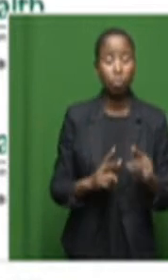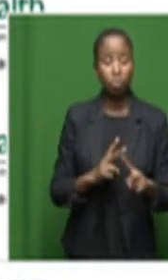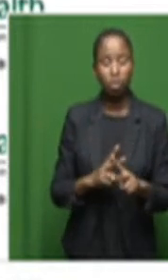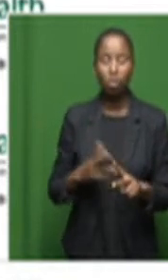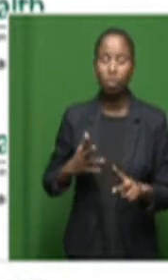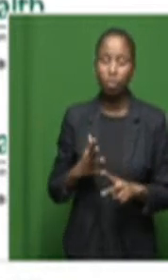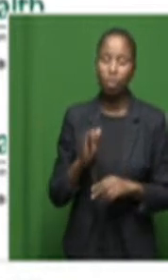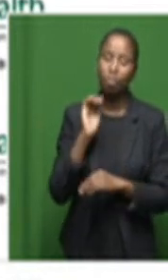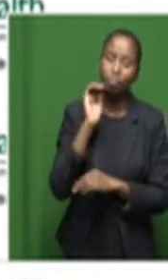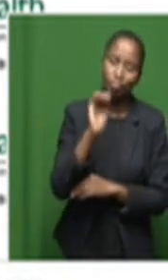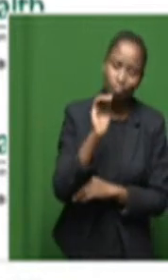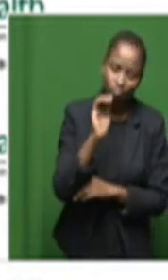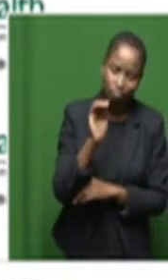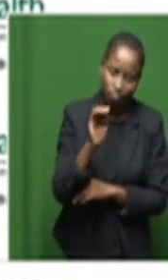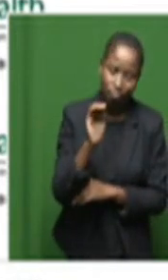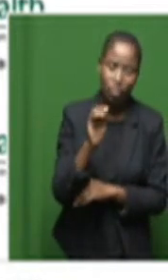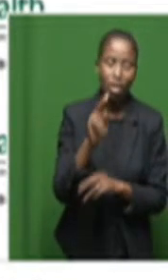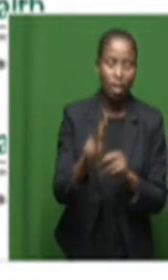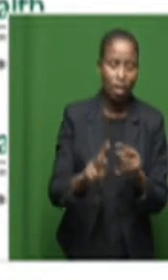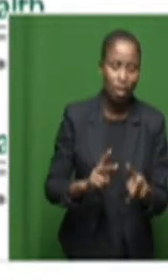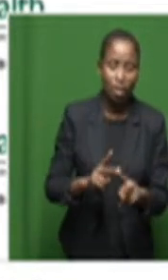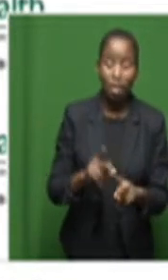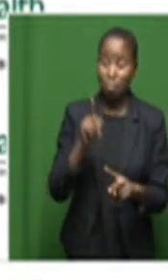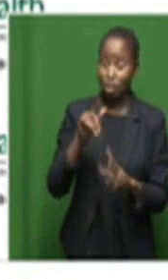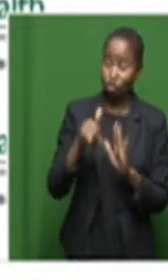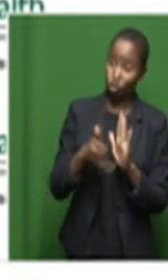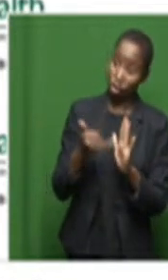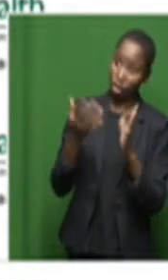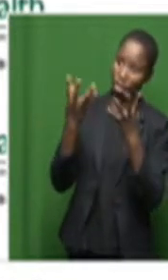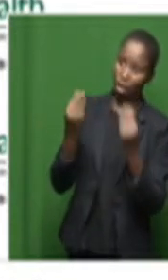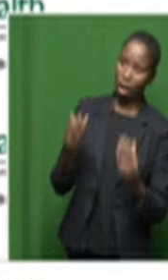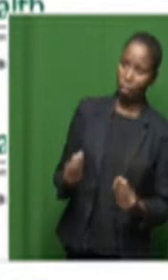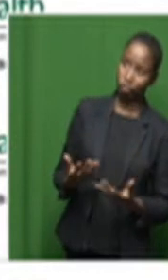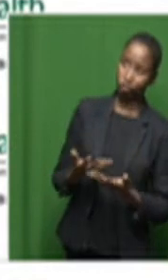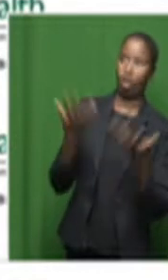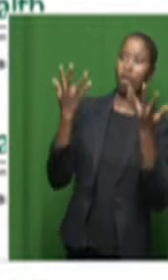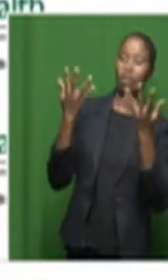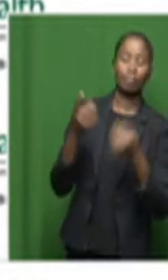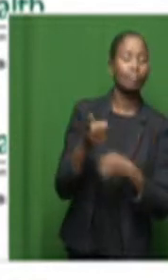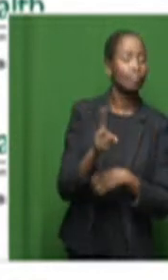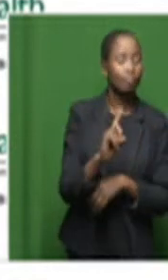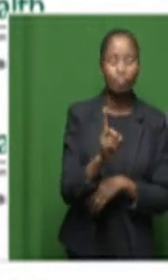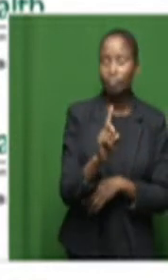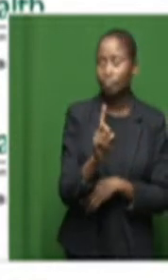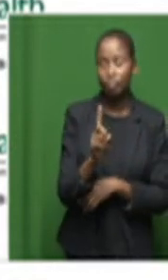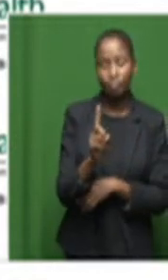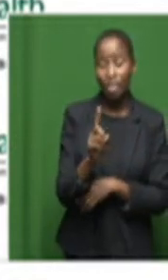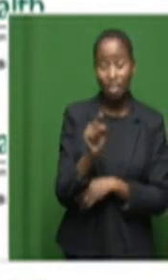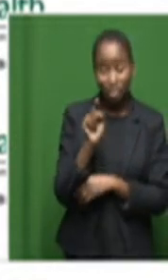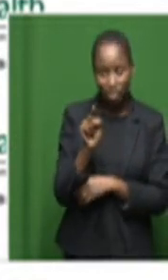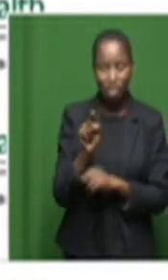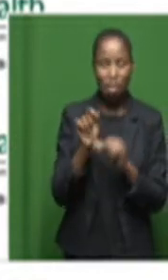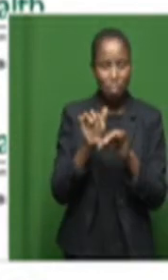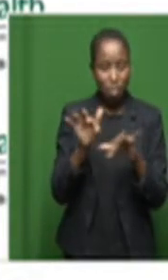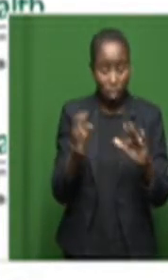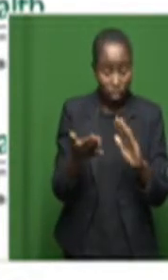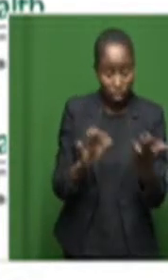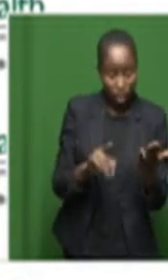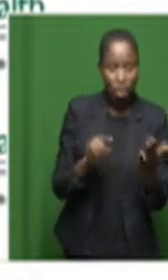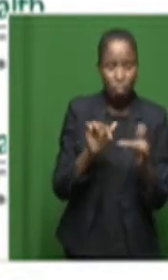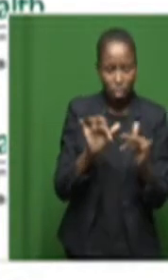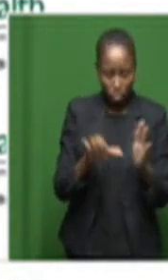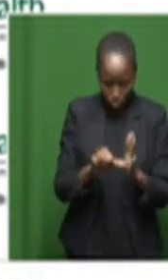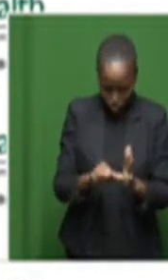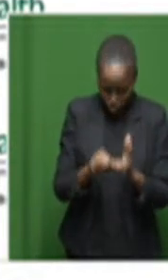reminder that this is not just a statistic, but it's people at all times who are known